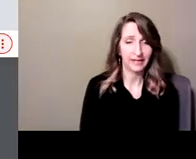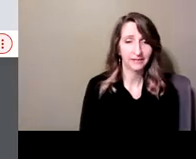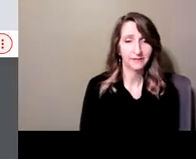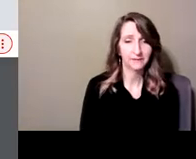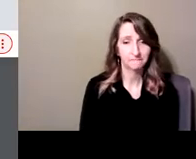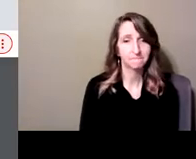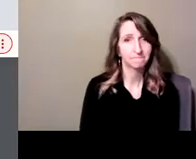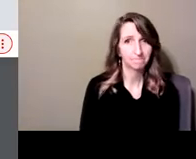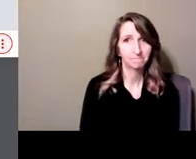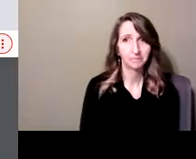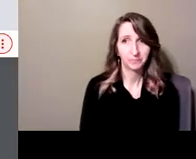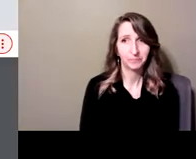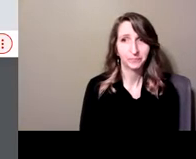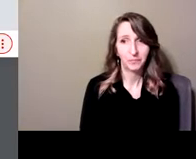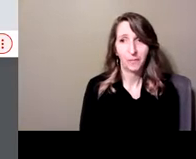Yes.